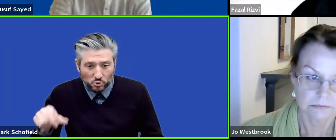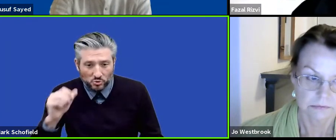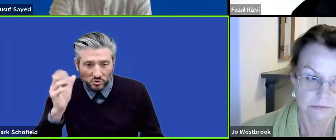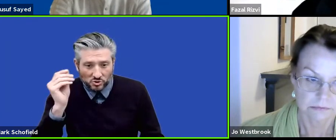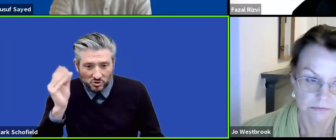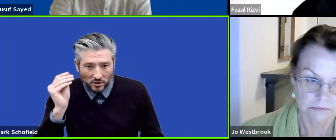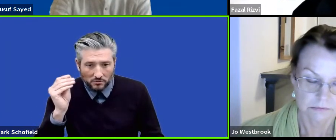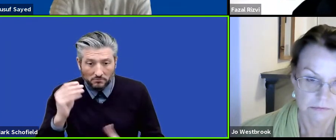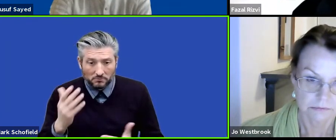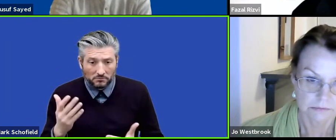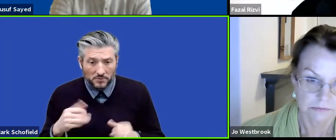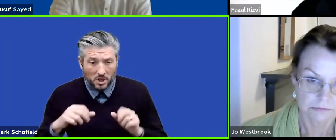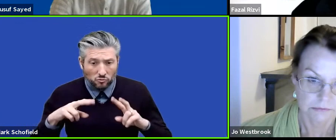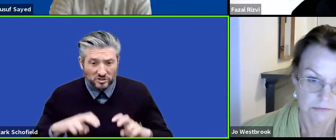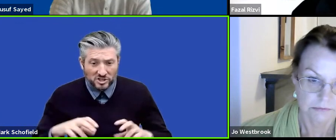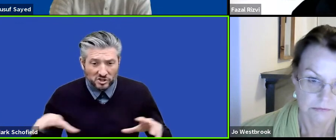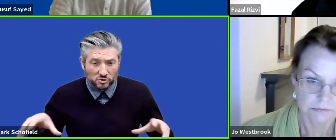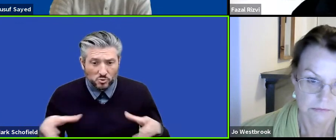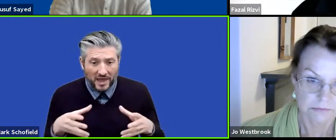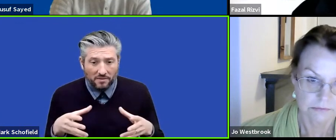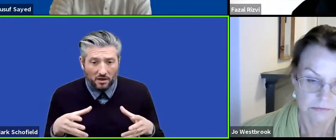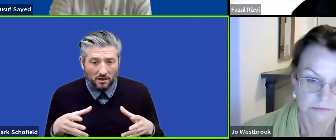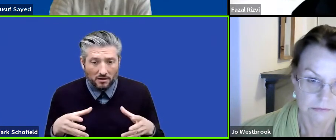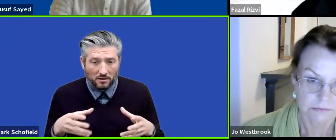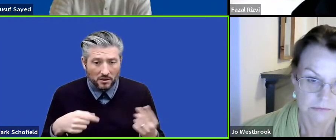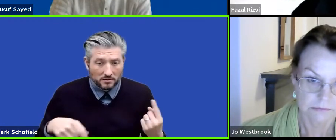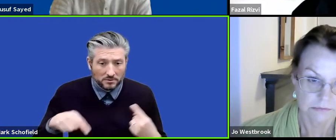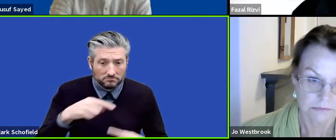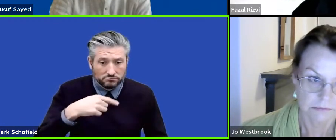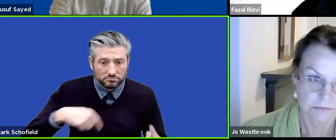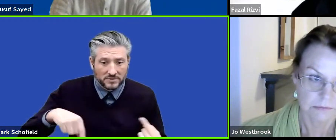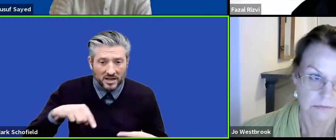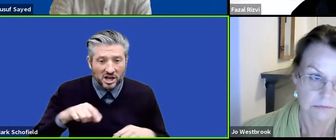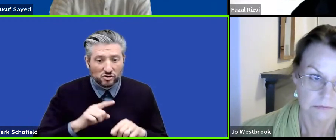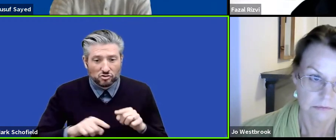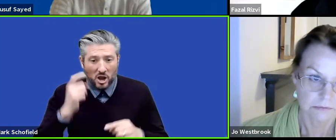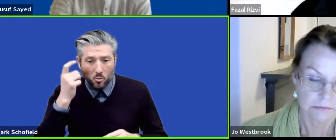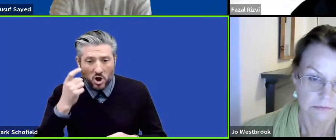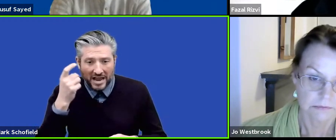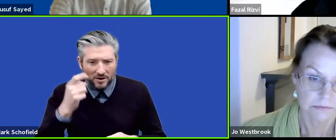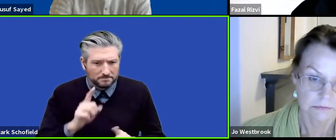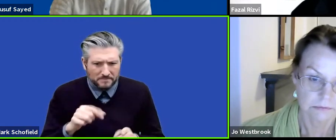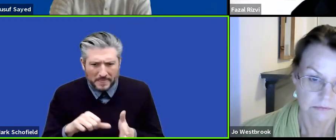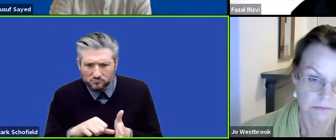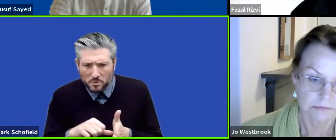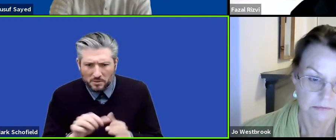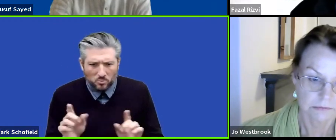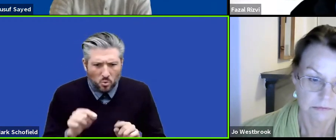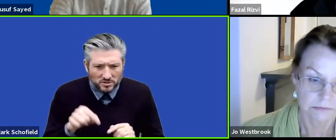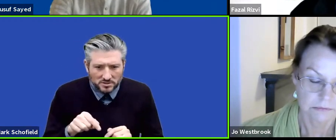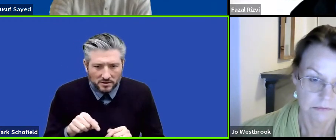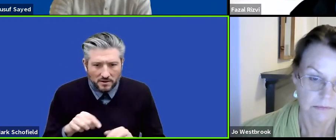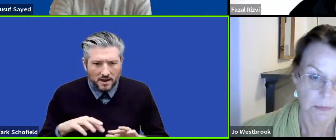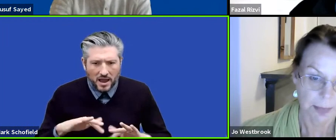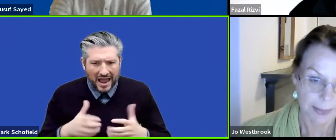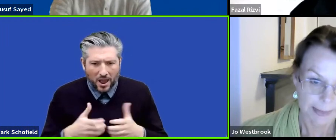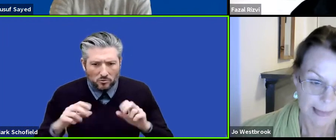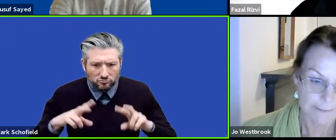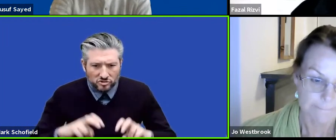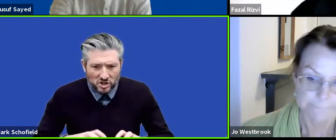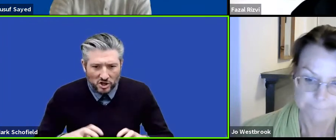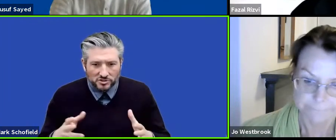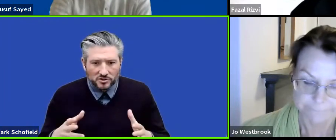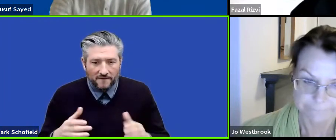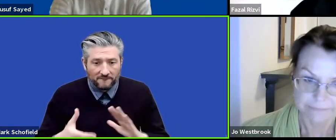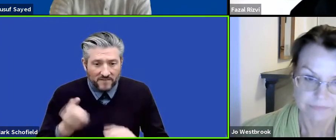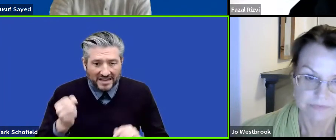figure out what the issues are and how is it that they can work with those issues, try out new solutions,